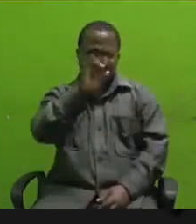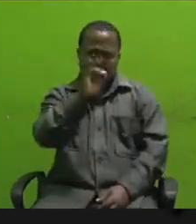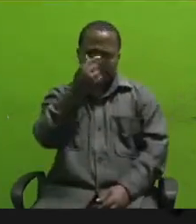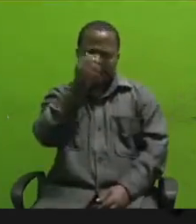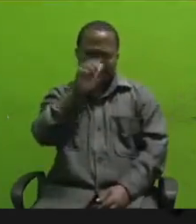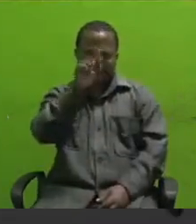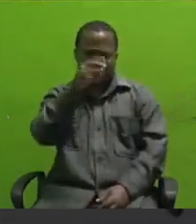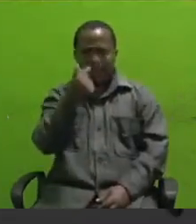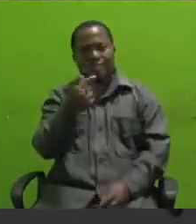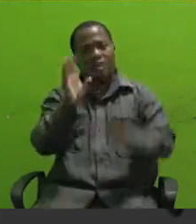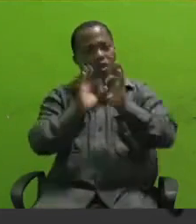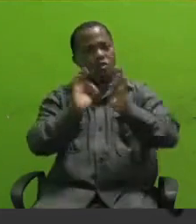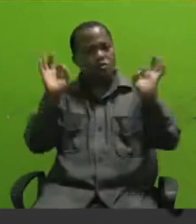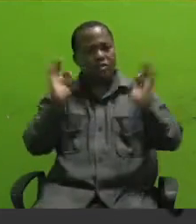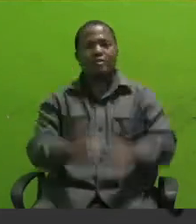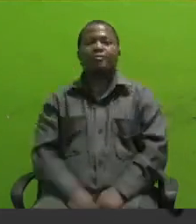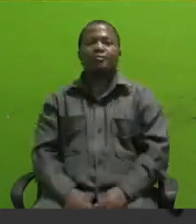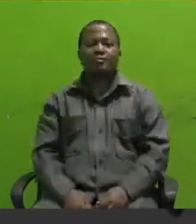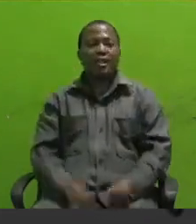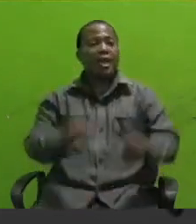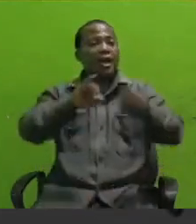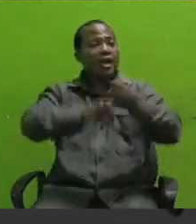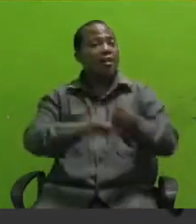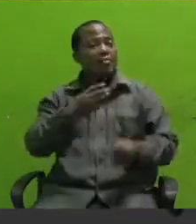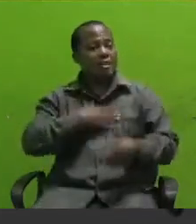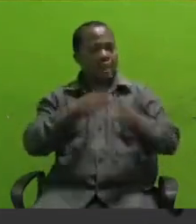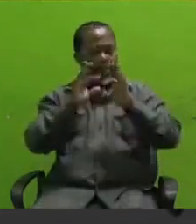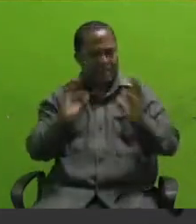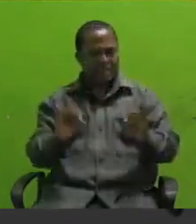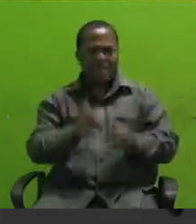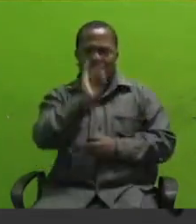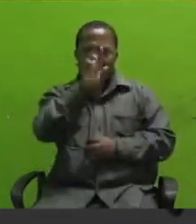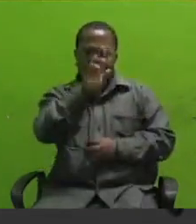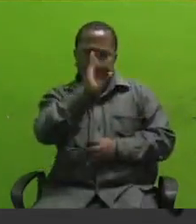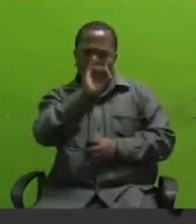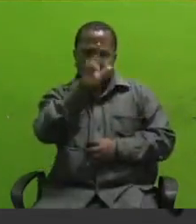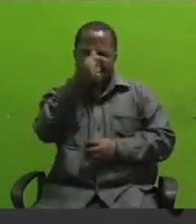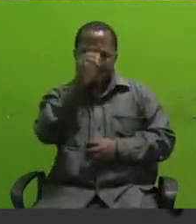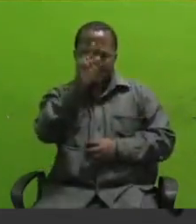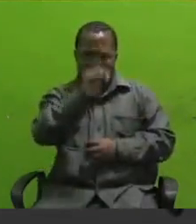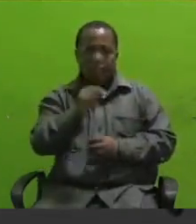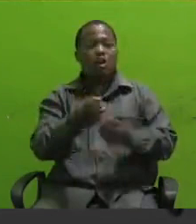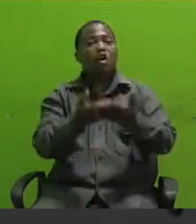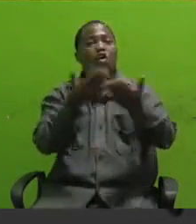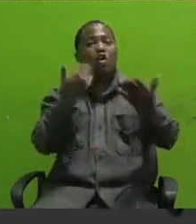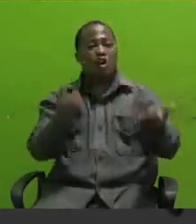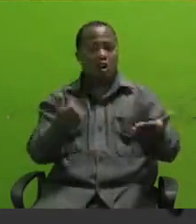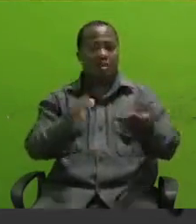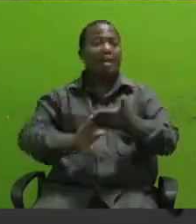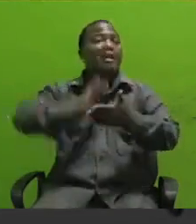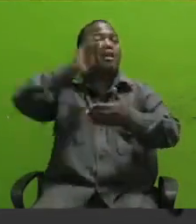Irritant. Good. Dear friend, an irritant chemical cause